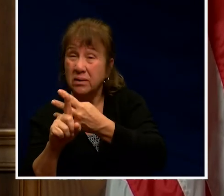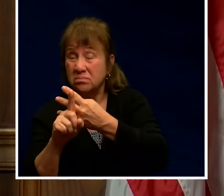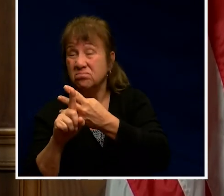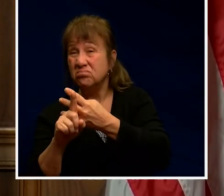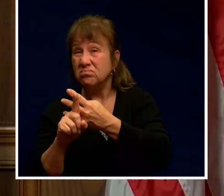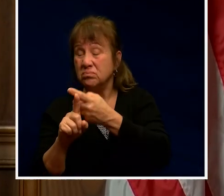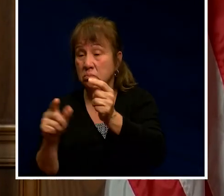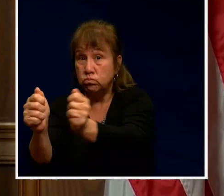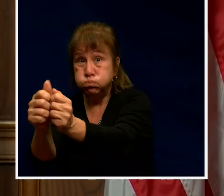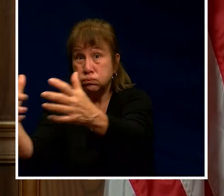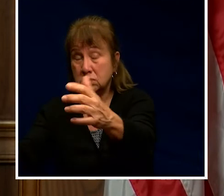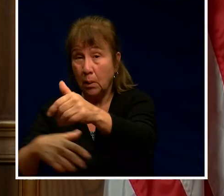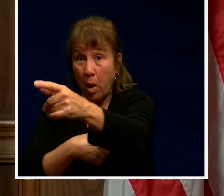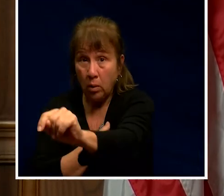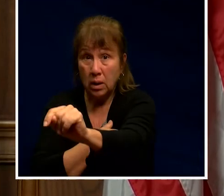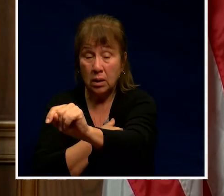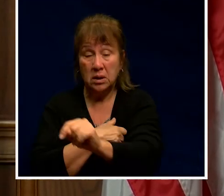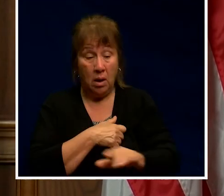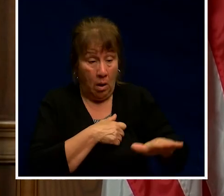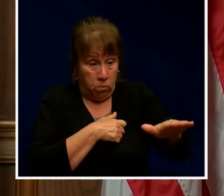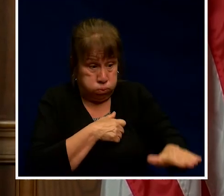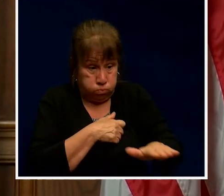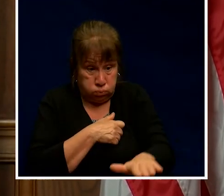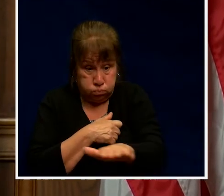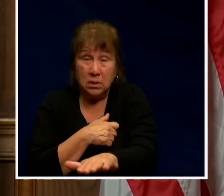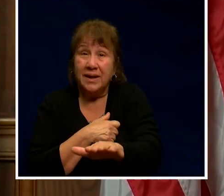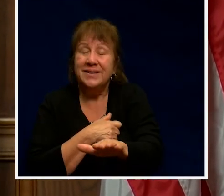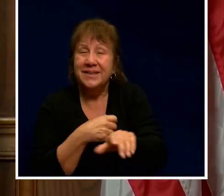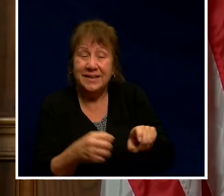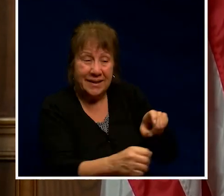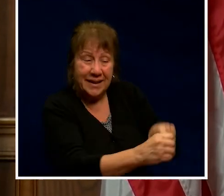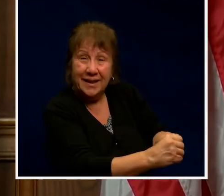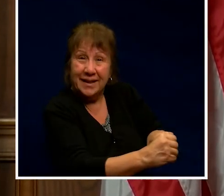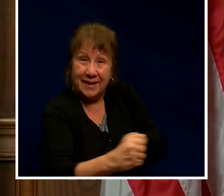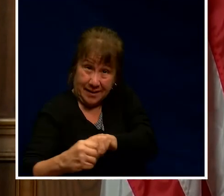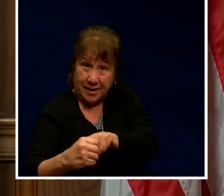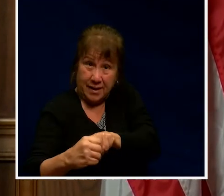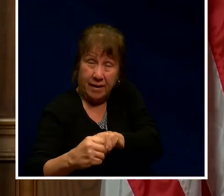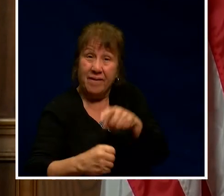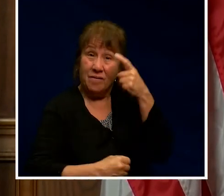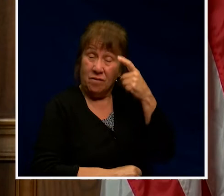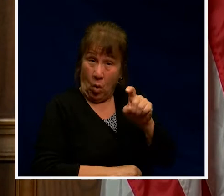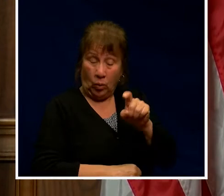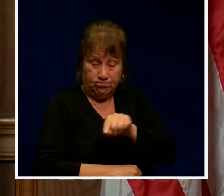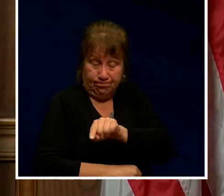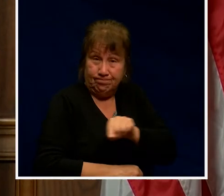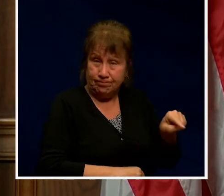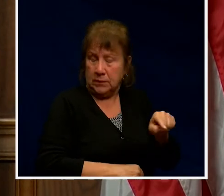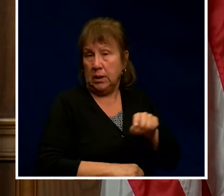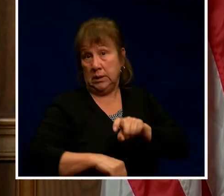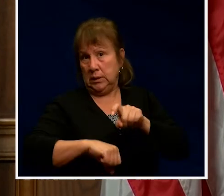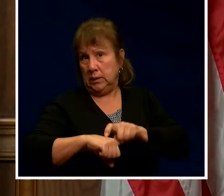usually for the average project. To build a group site of 300, the great value there, 300 pads for